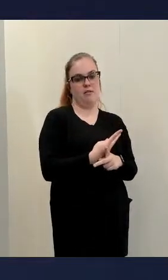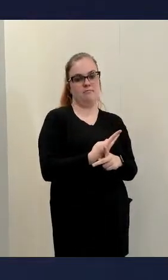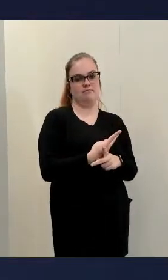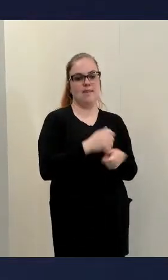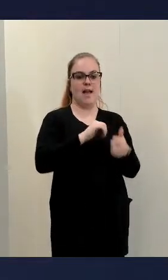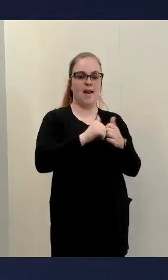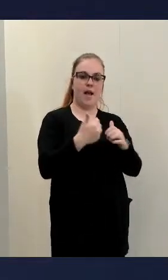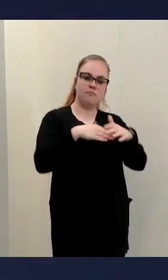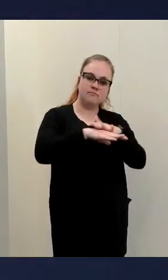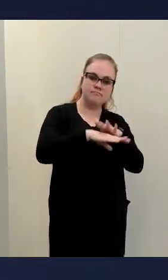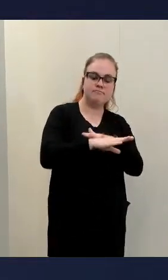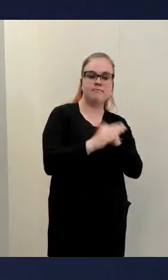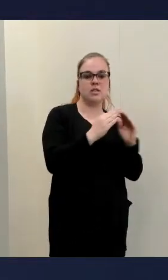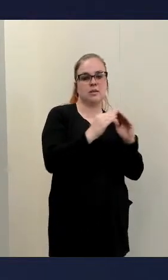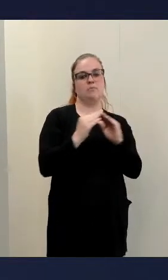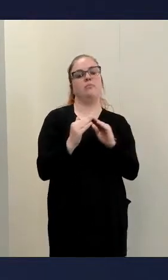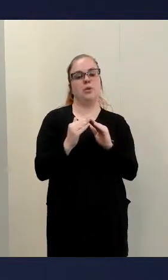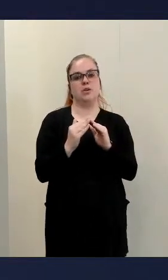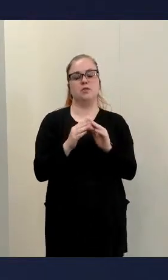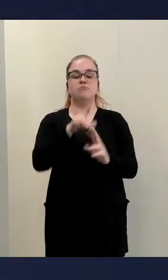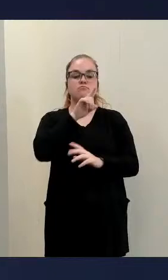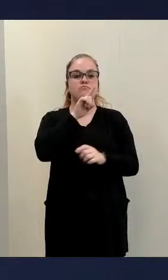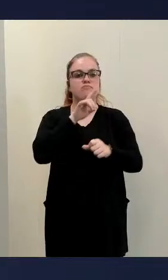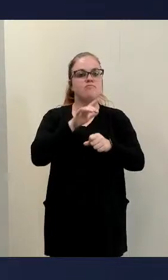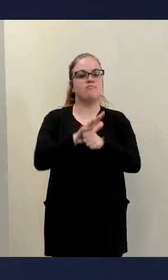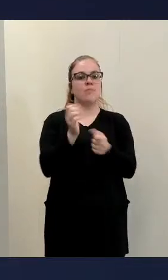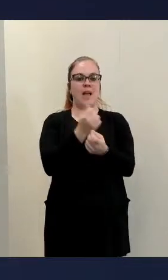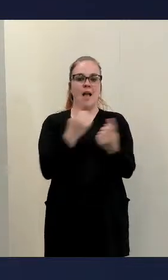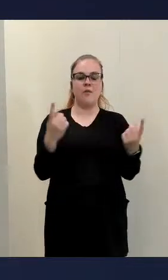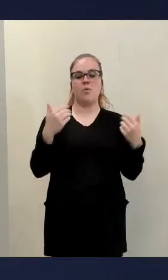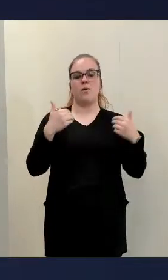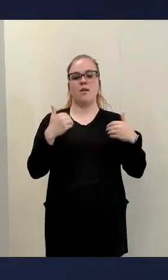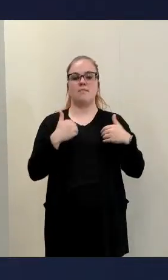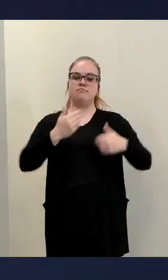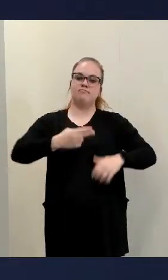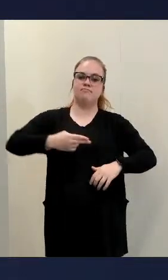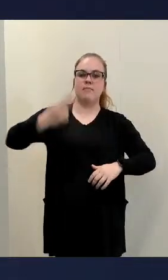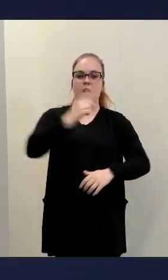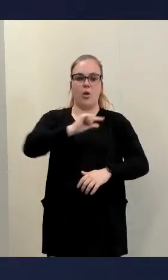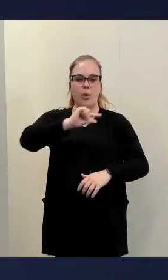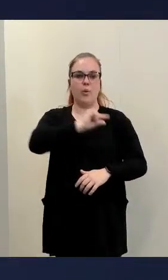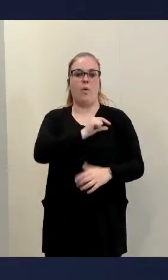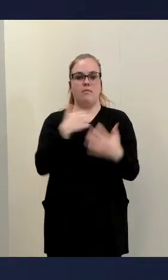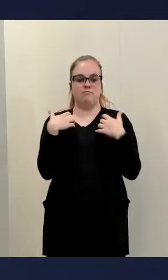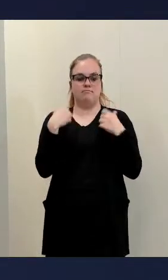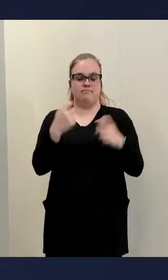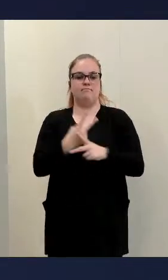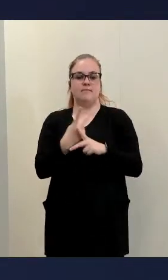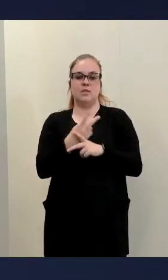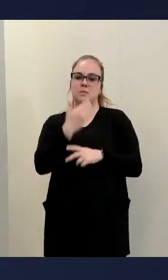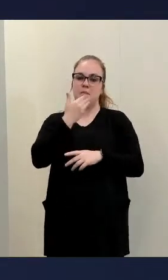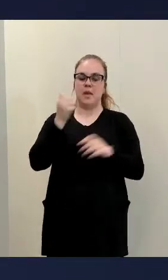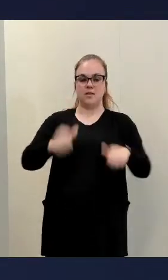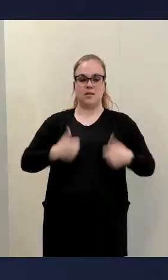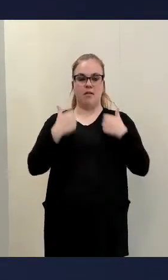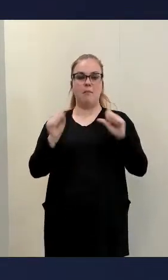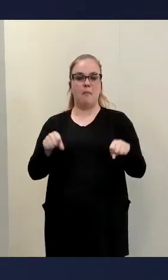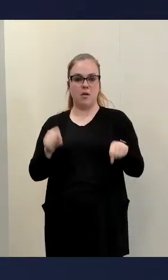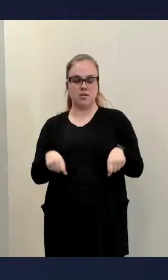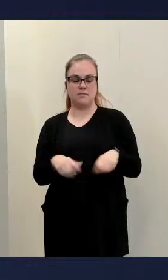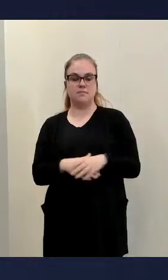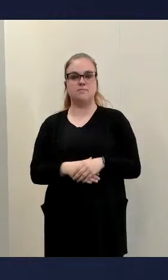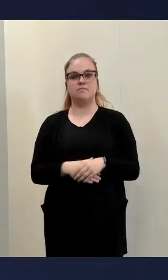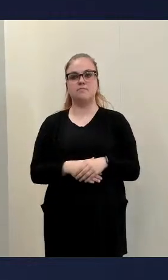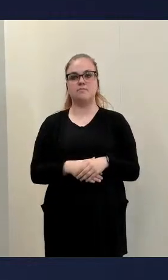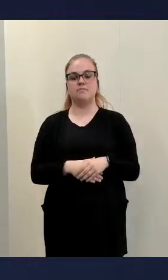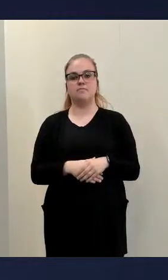of health care in our community to ensure that everyone has access to high quality health care and they can lead their best lives possible. And